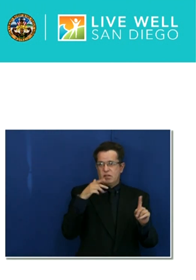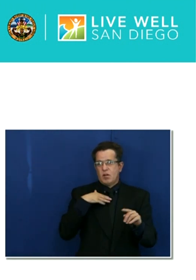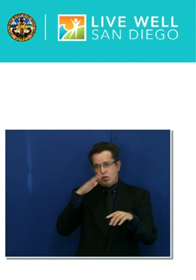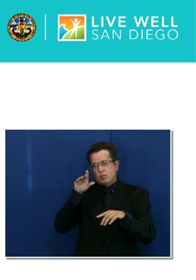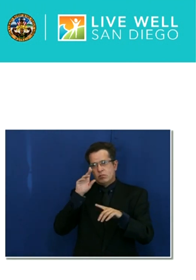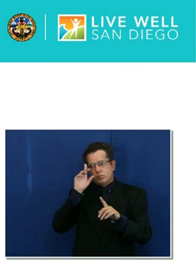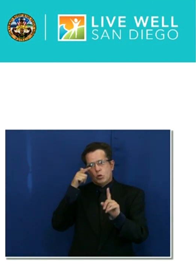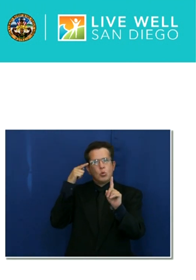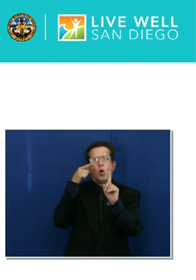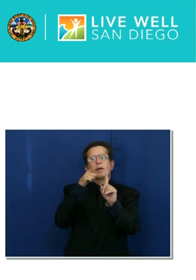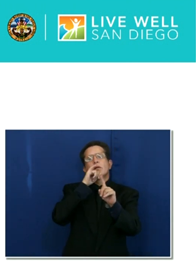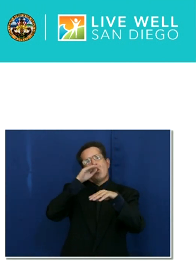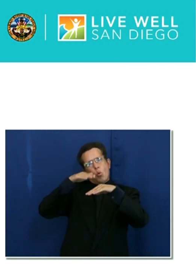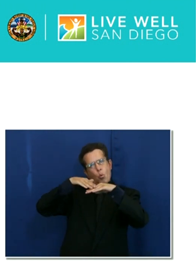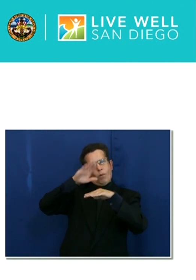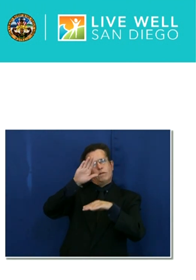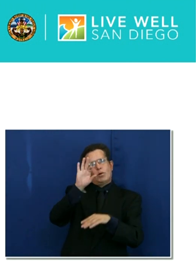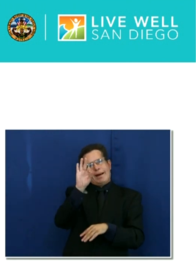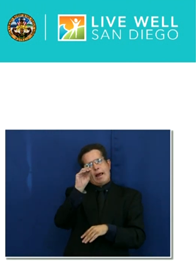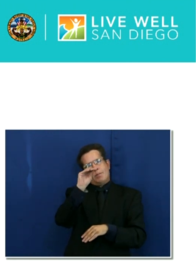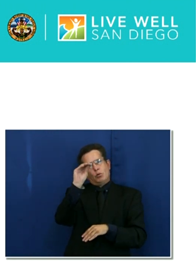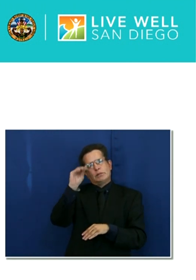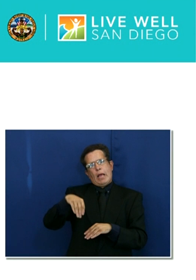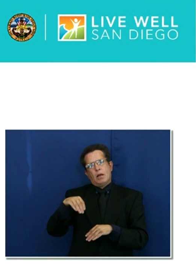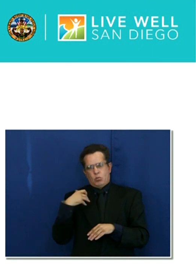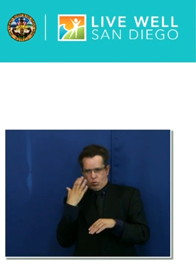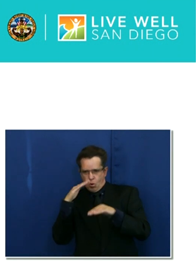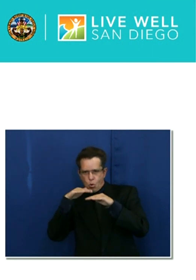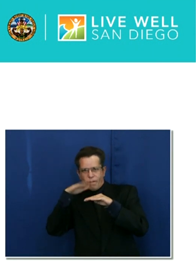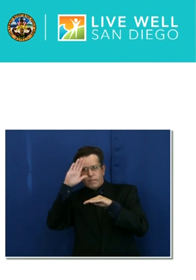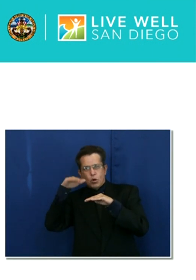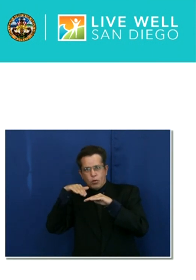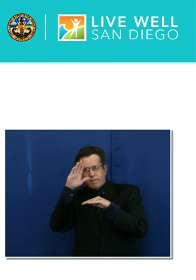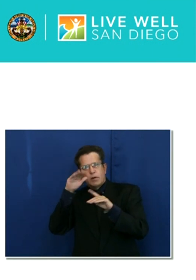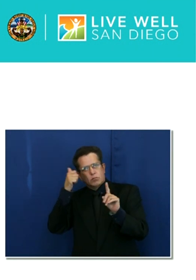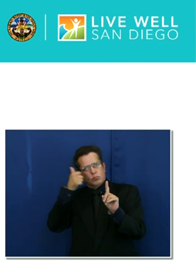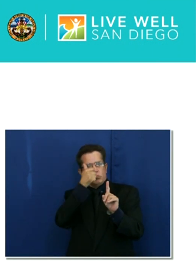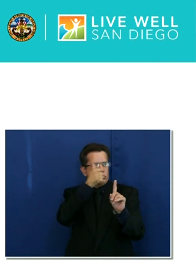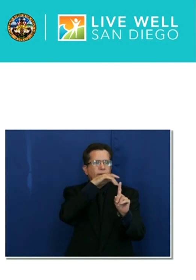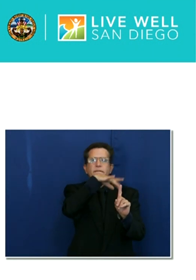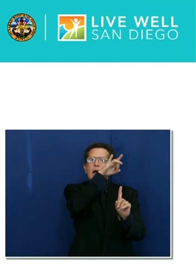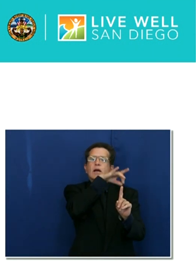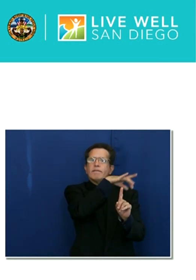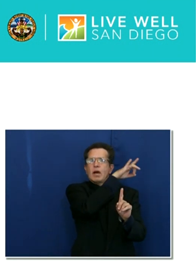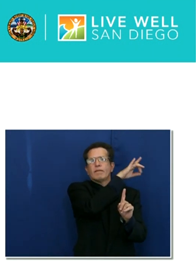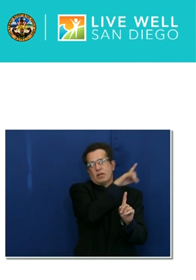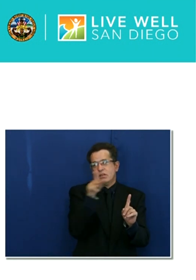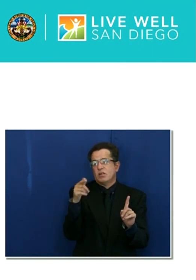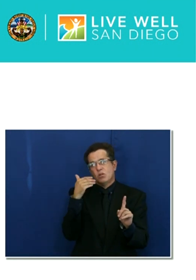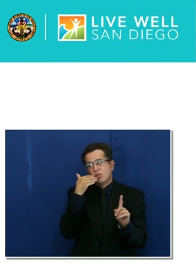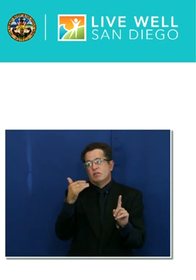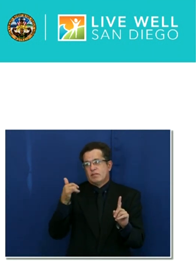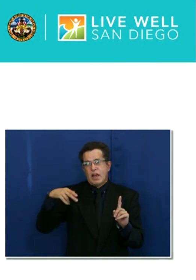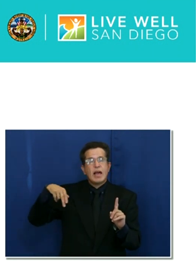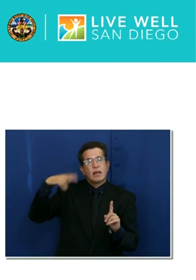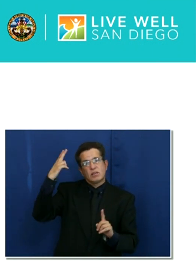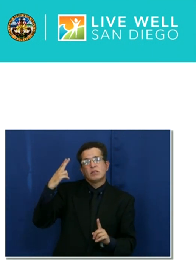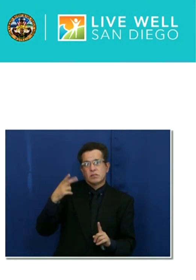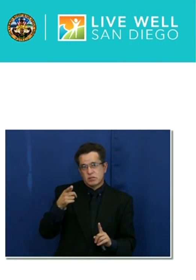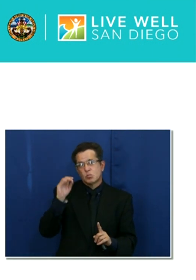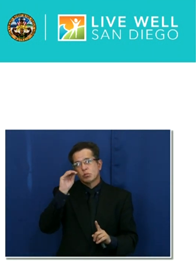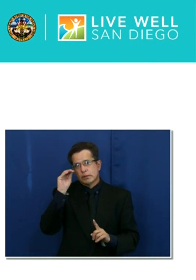of over 90% for case investigations as well as contact tracing. And as it relates to our